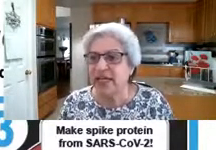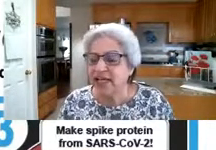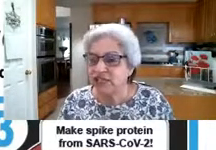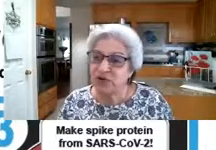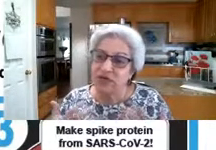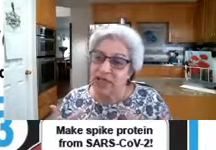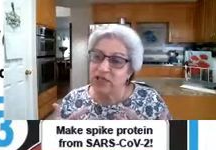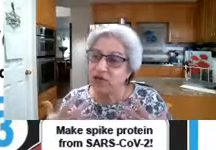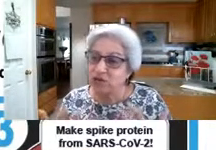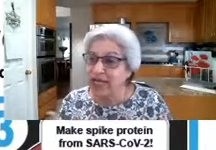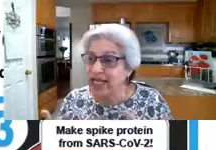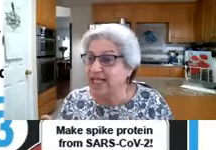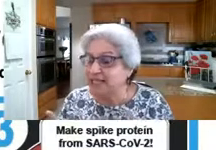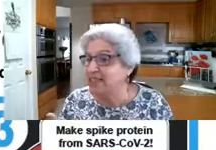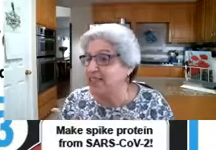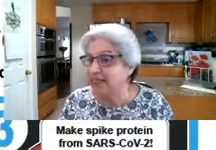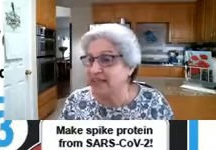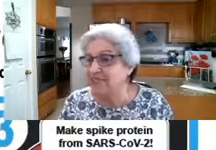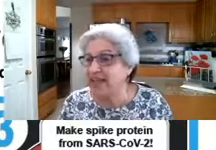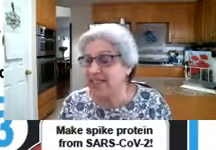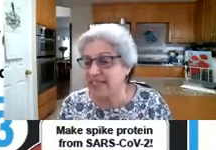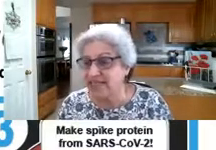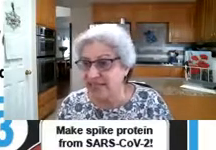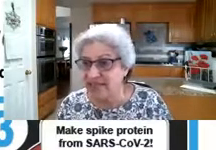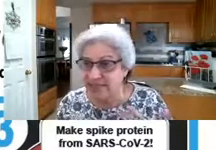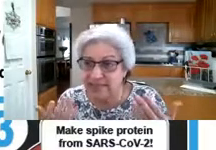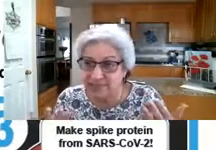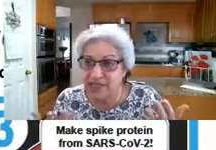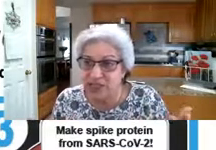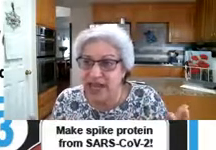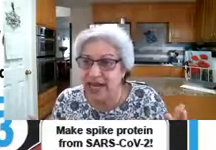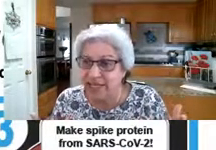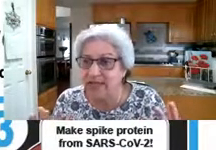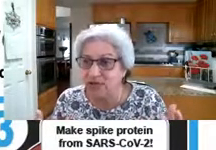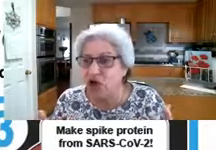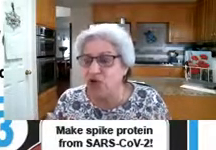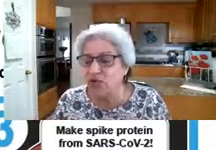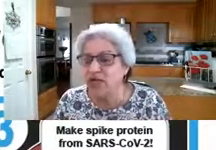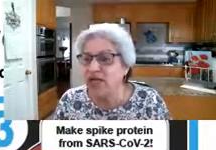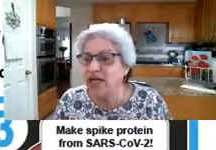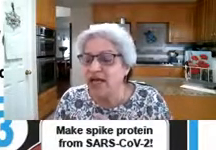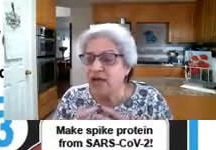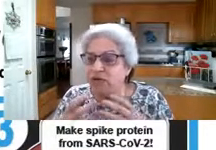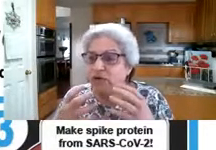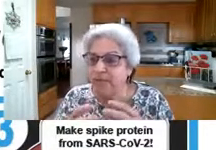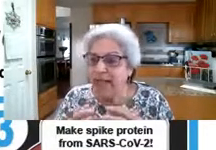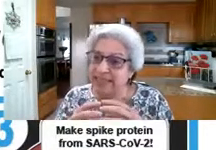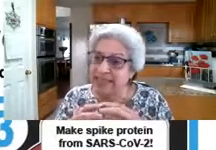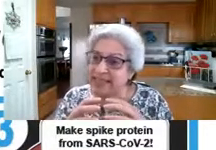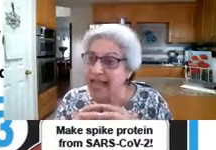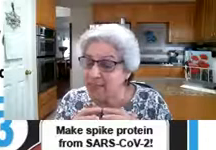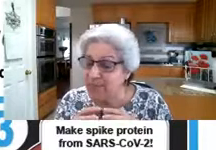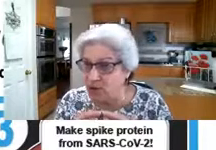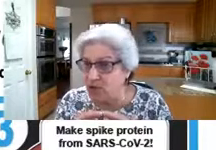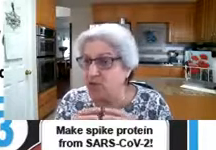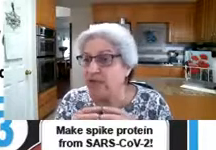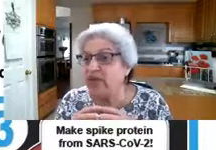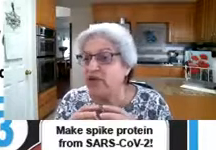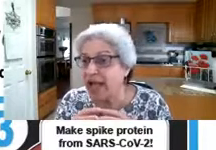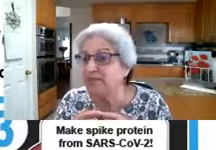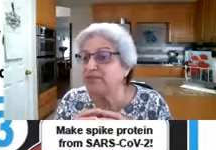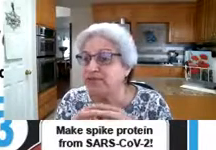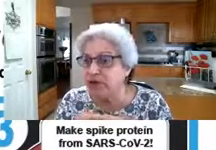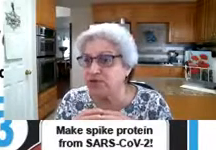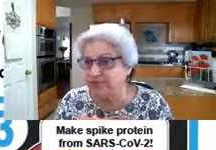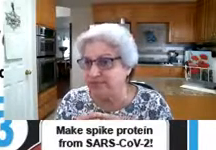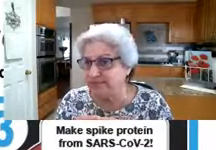different. So the ingredients in this vaccine, this genetic code, remain stable when